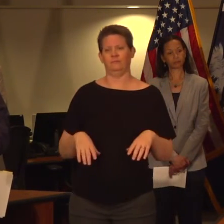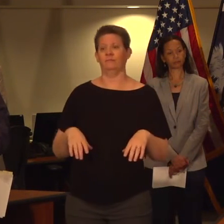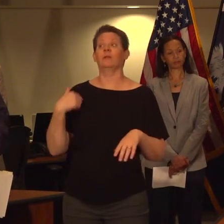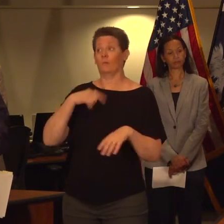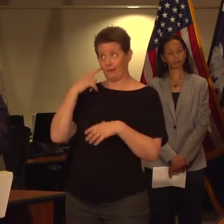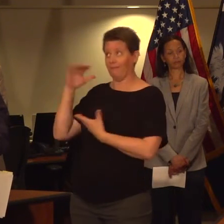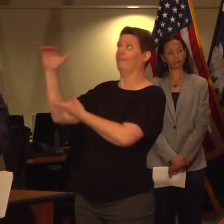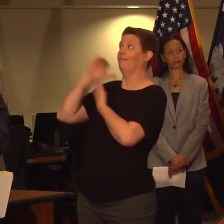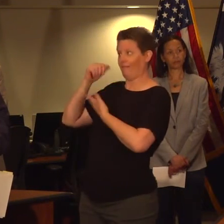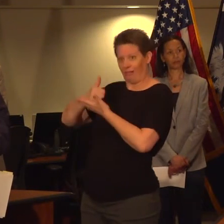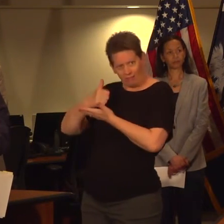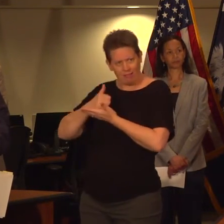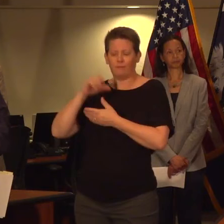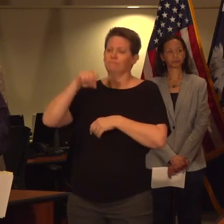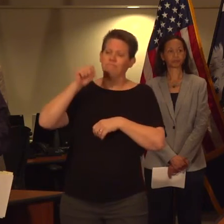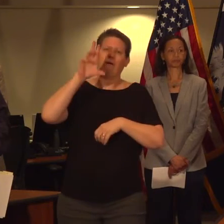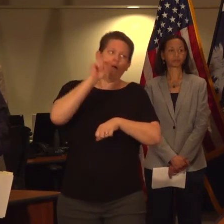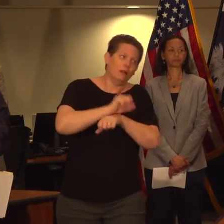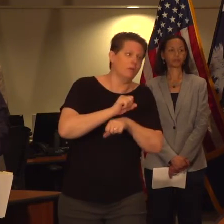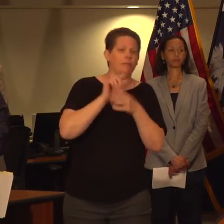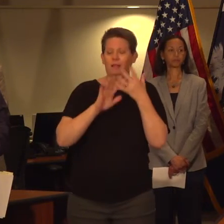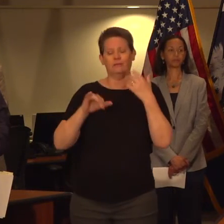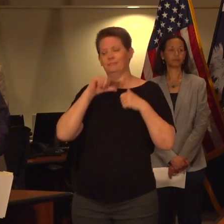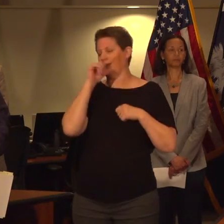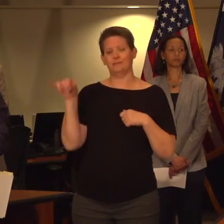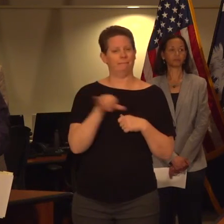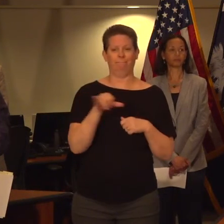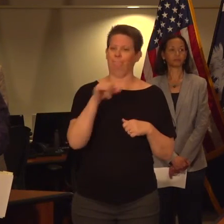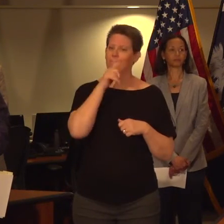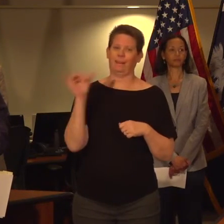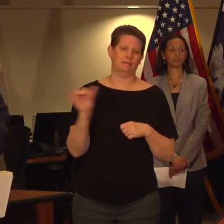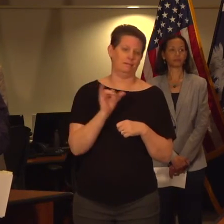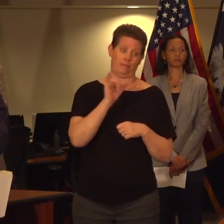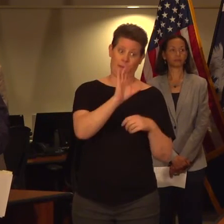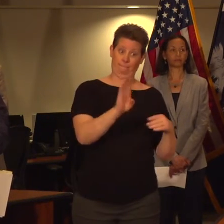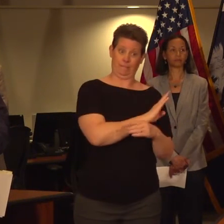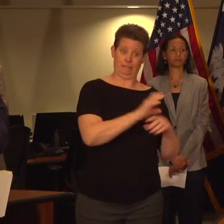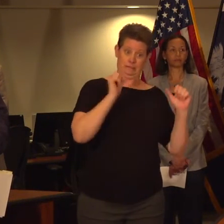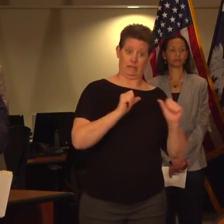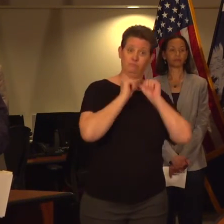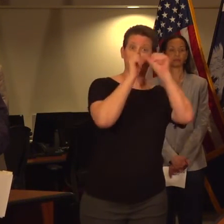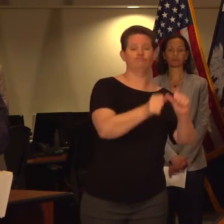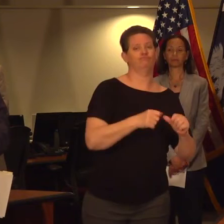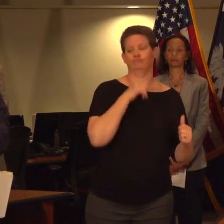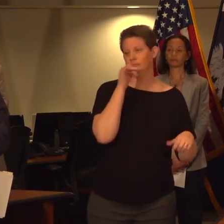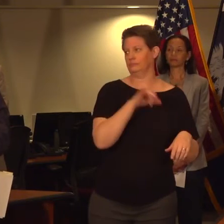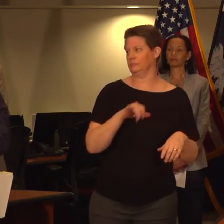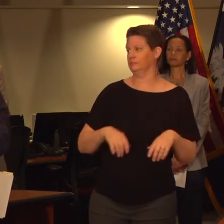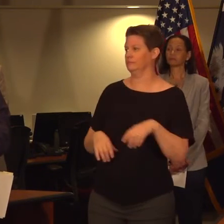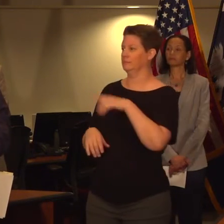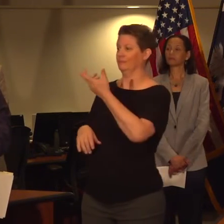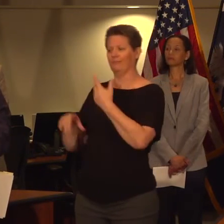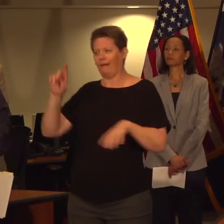coming in terms of unemployment and all that, but that's not the same thing as that business being able to survive on its own. We understand